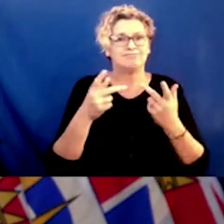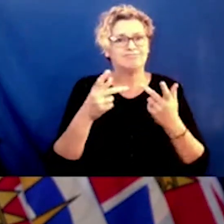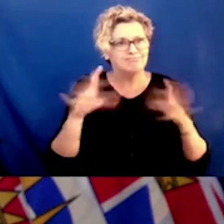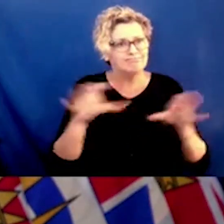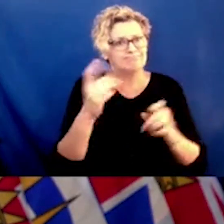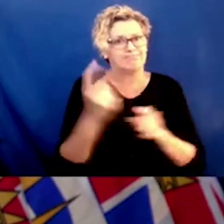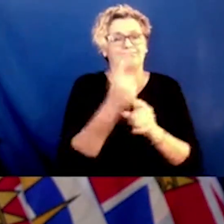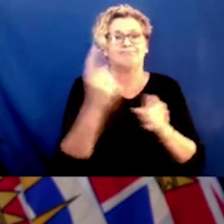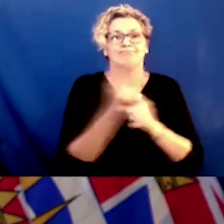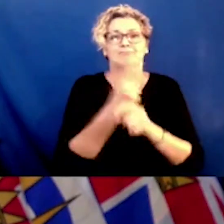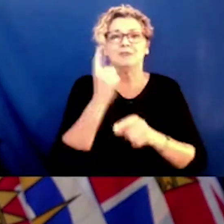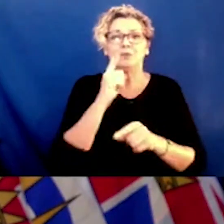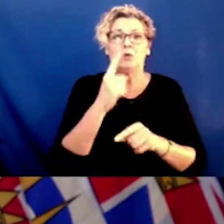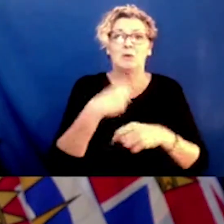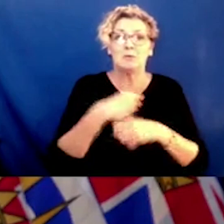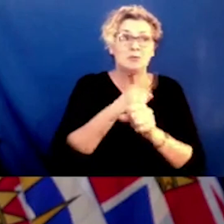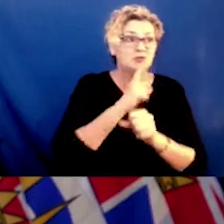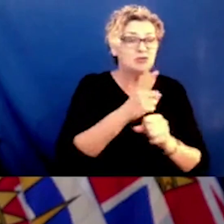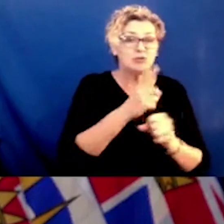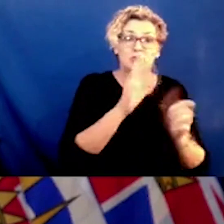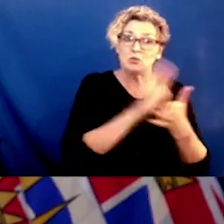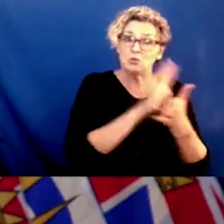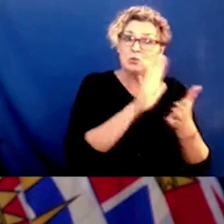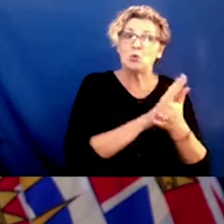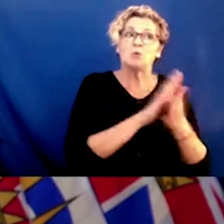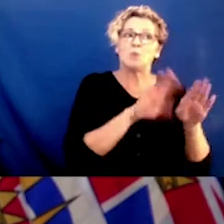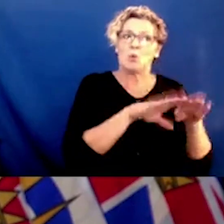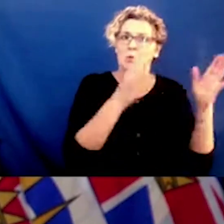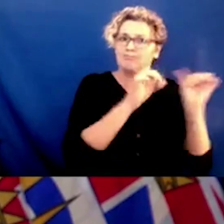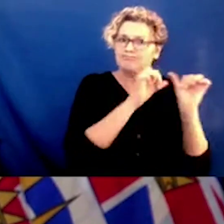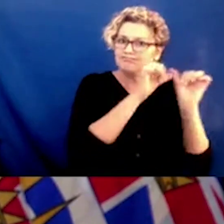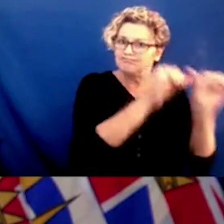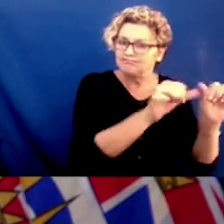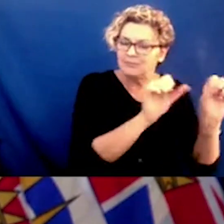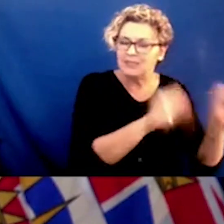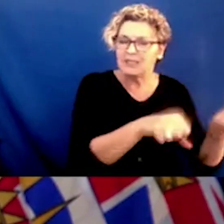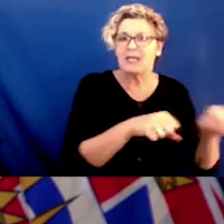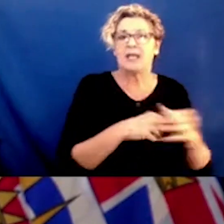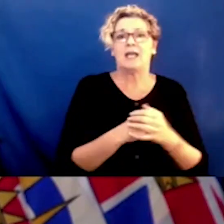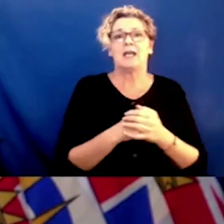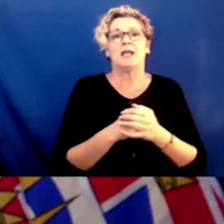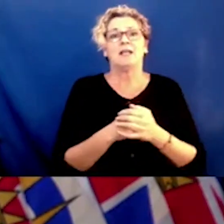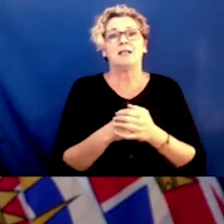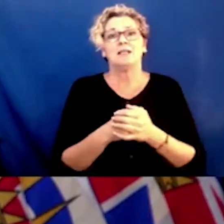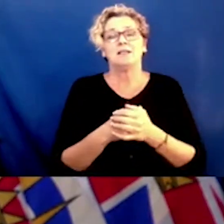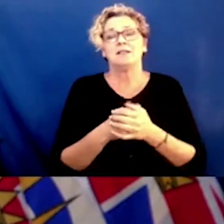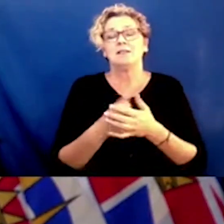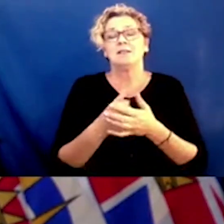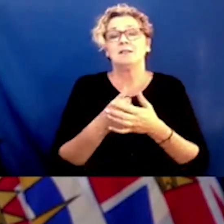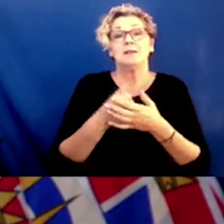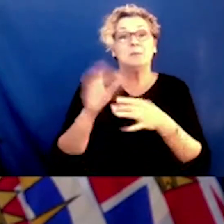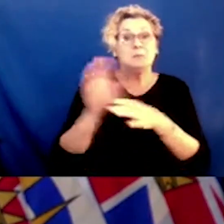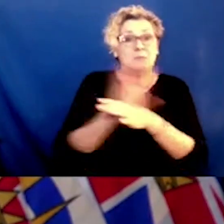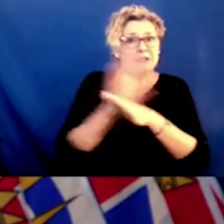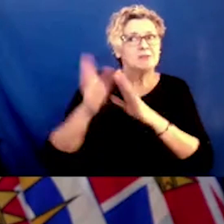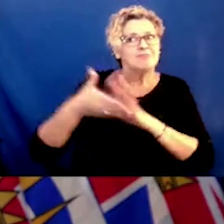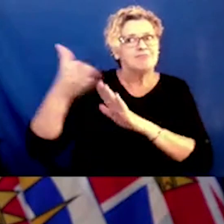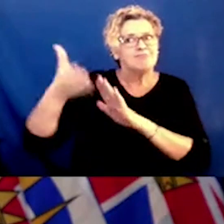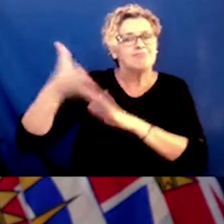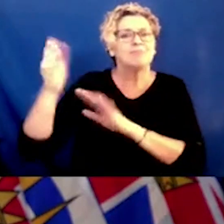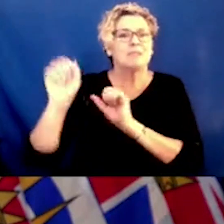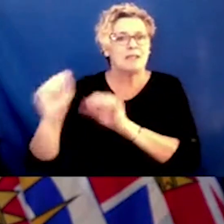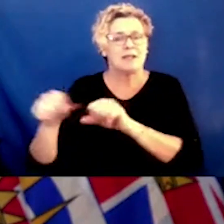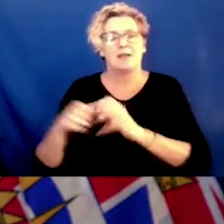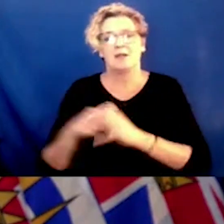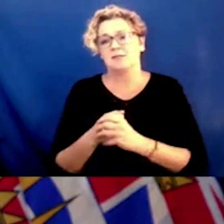This has been a difficult few months for all of us. And each day and each month that everyone has chosen to